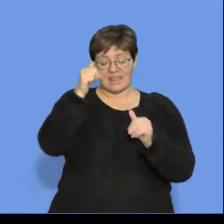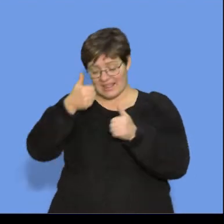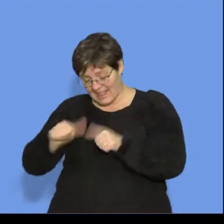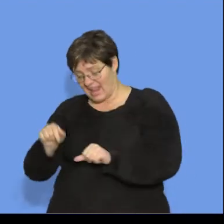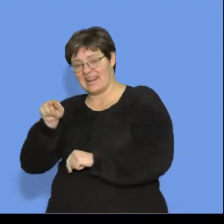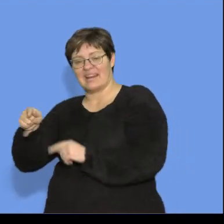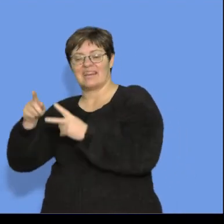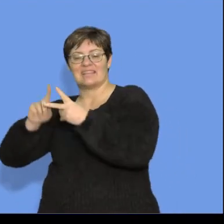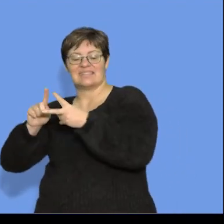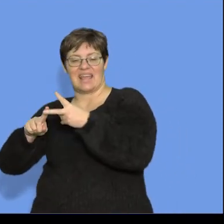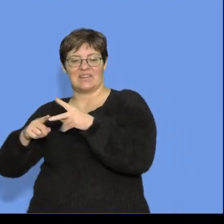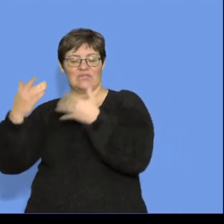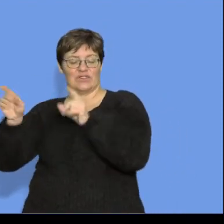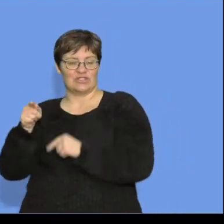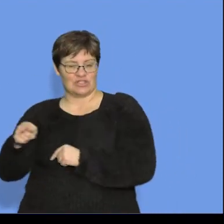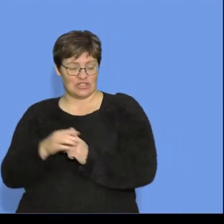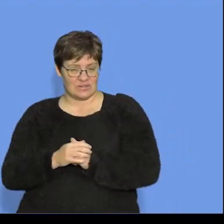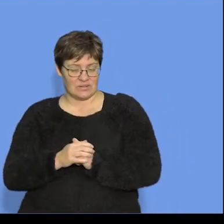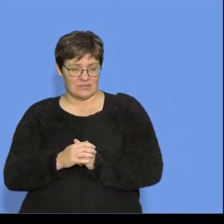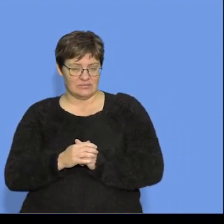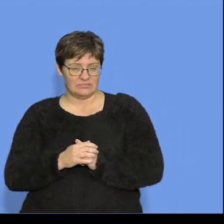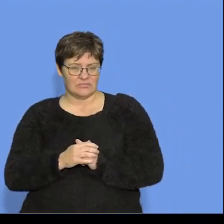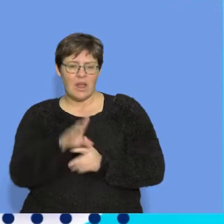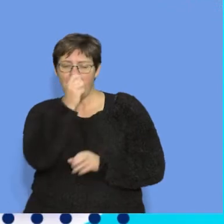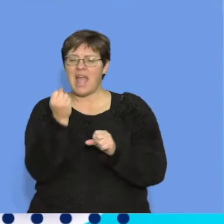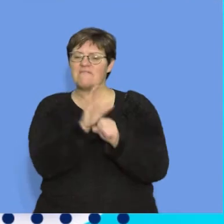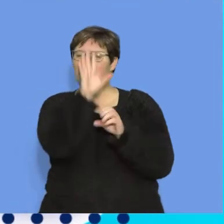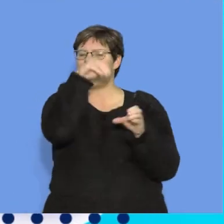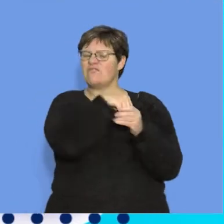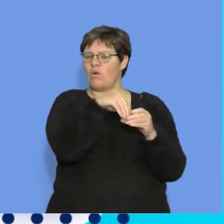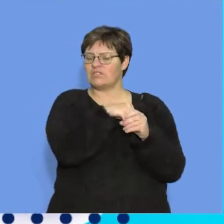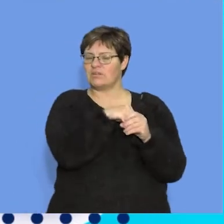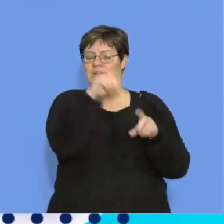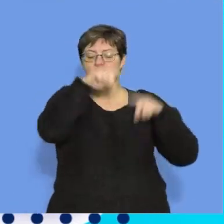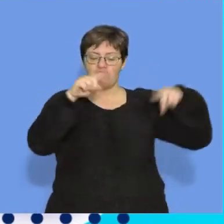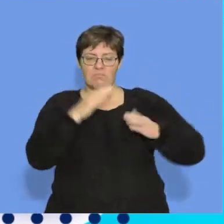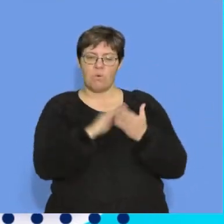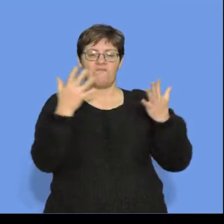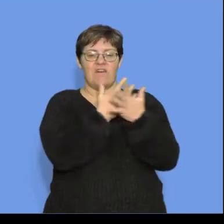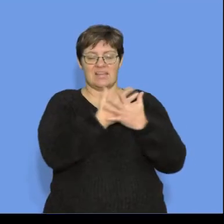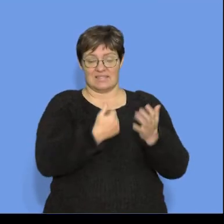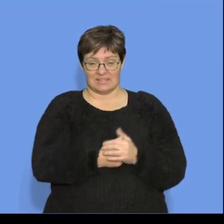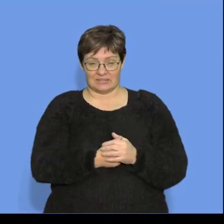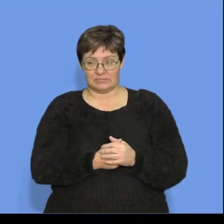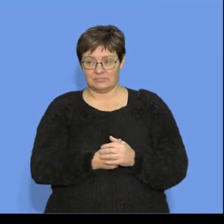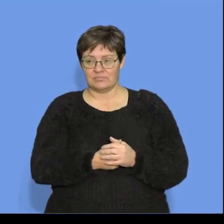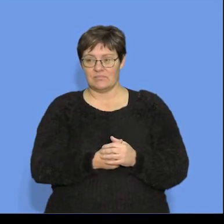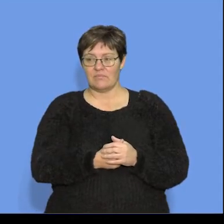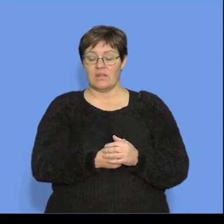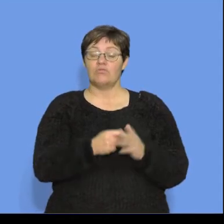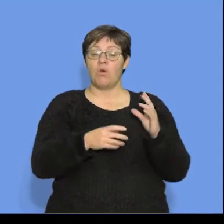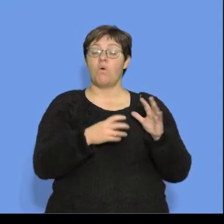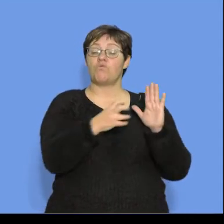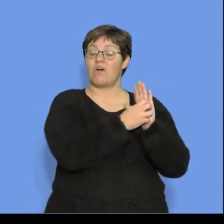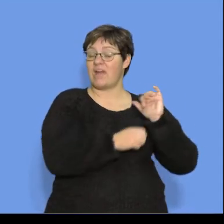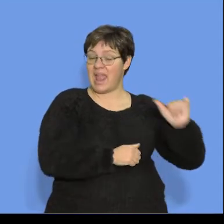what conditions do you think that are going to be in effect to make the rate higher? So to get graph A,